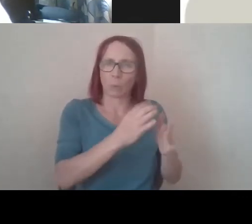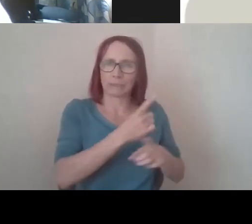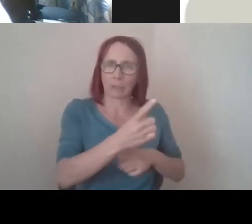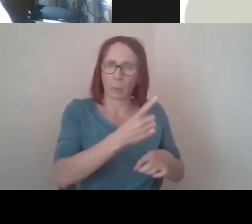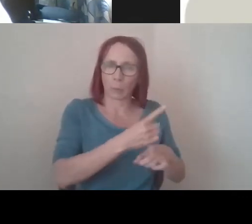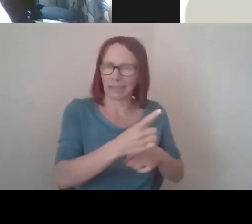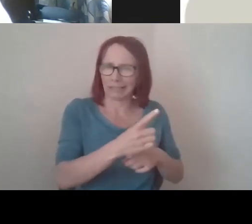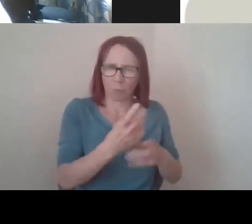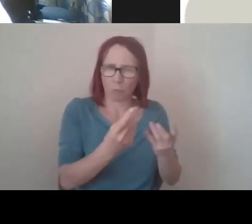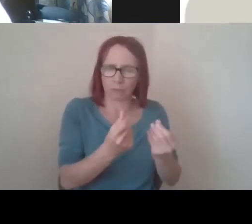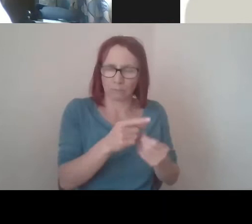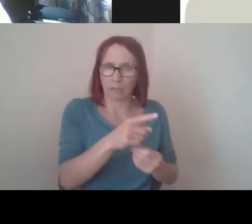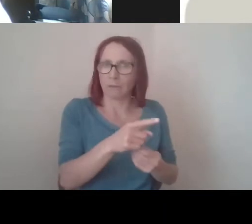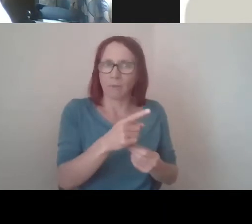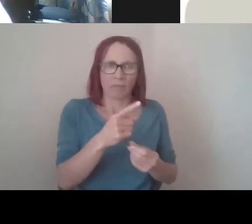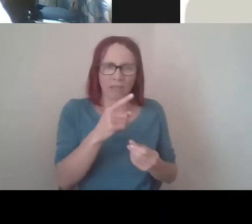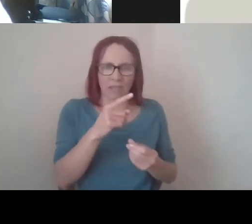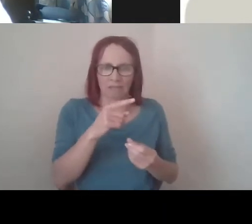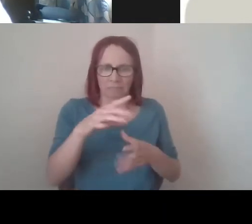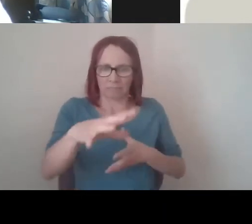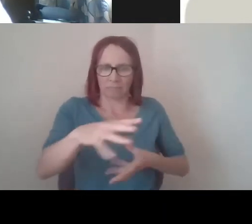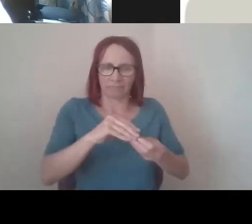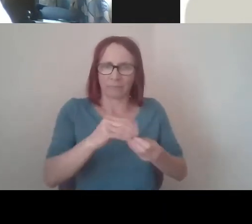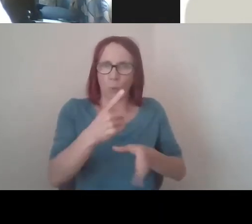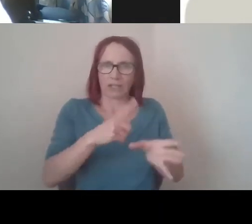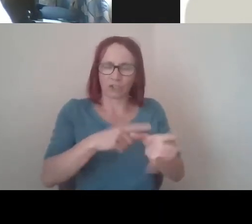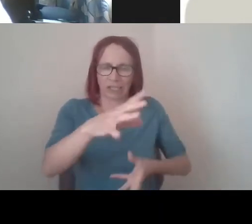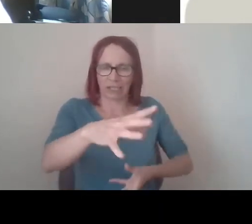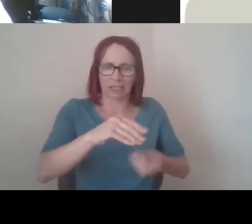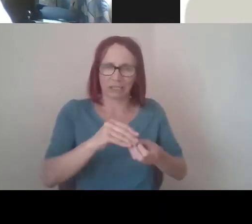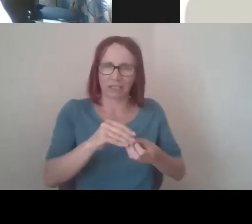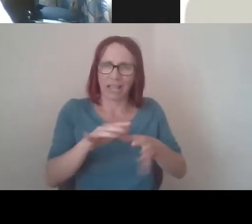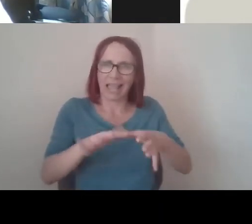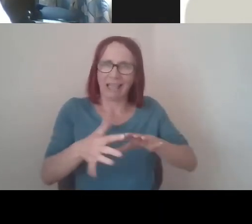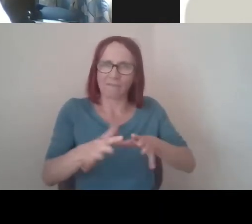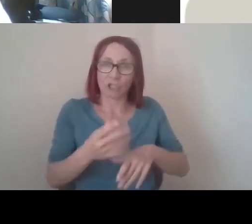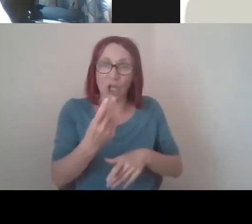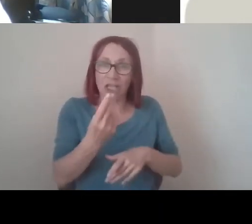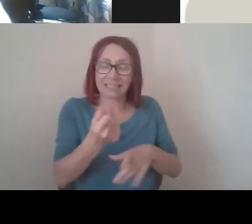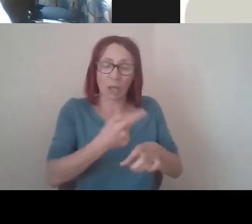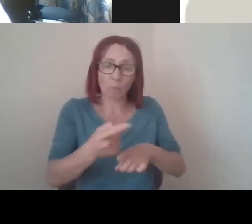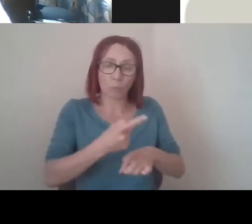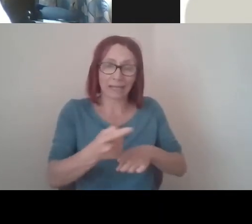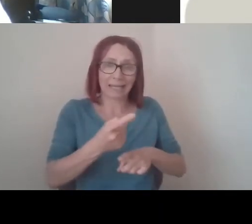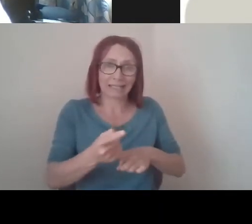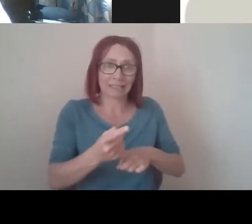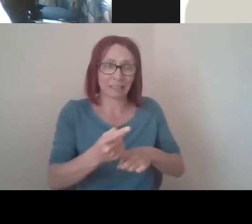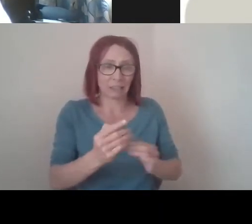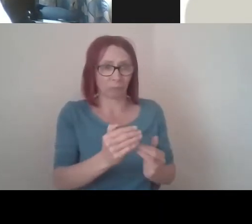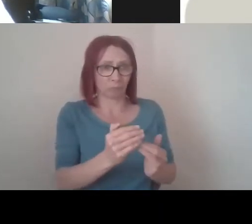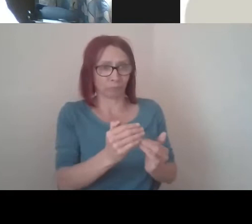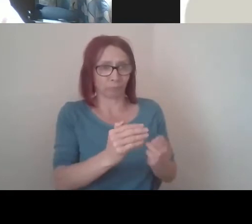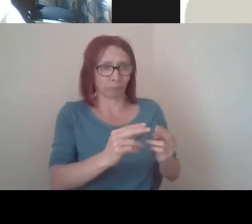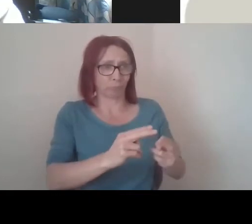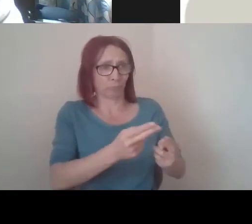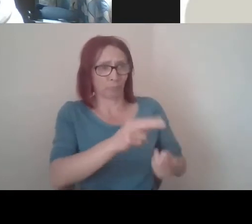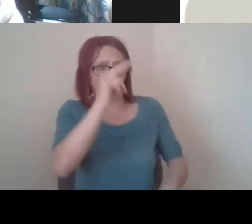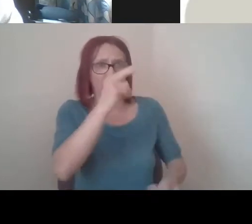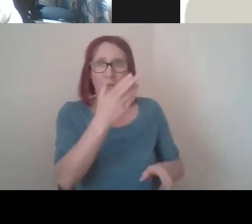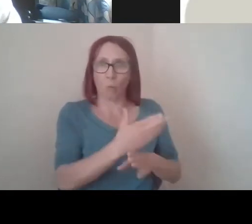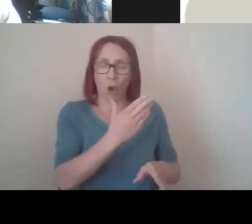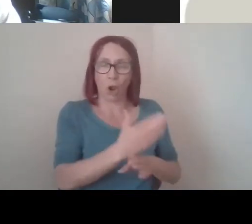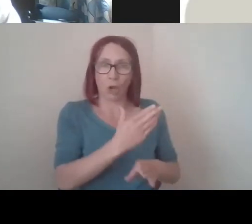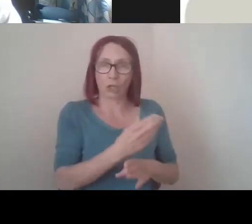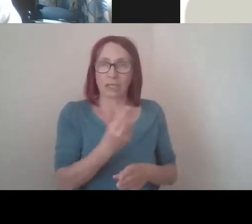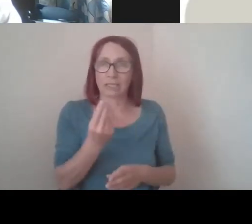for a year rather than a particular week. Because some particular weeks I would have been way over, but other particular weeks I wouldn't have